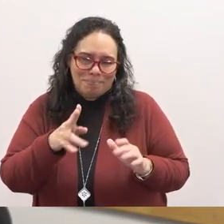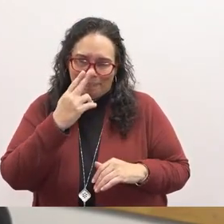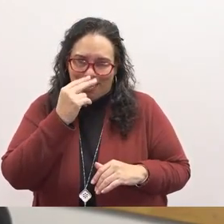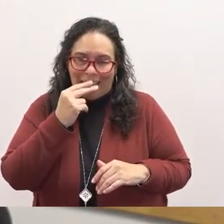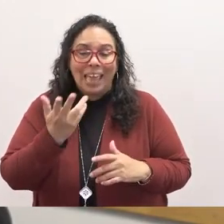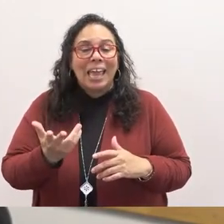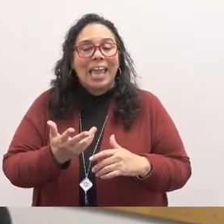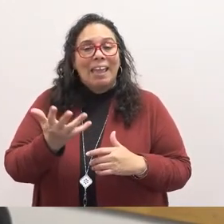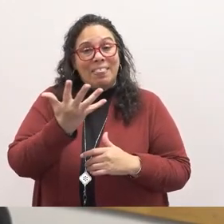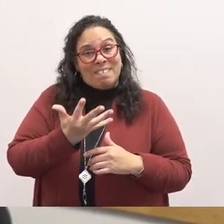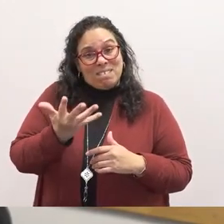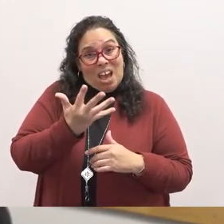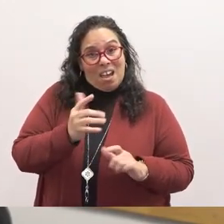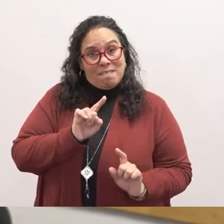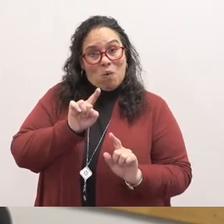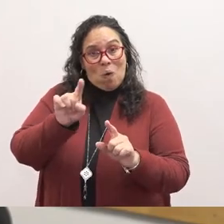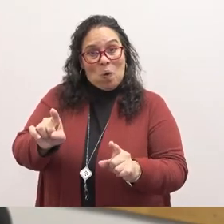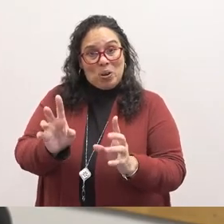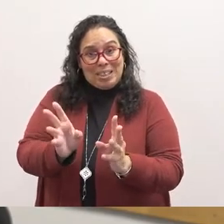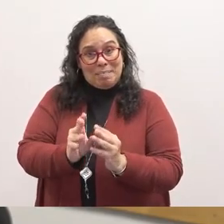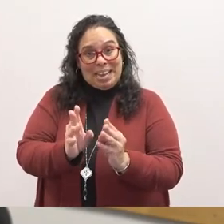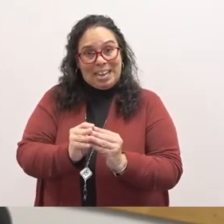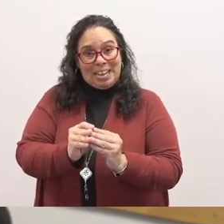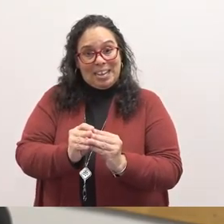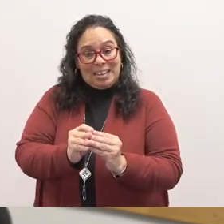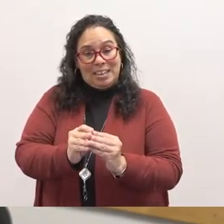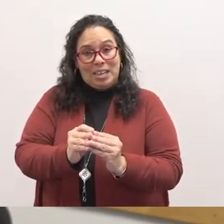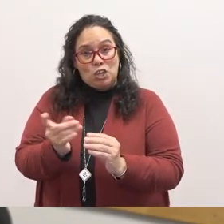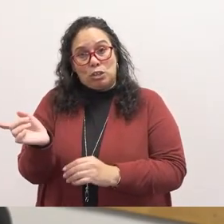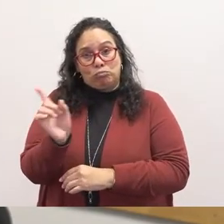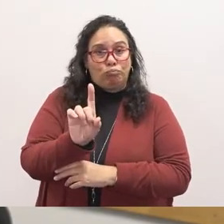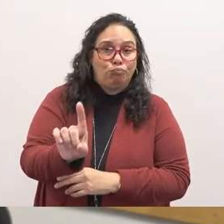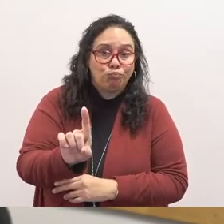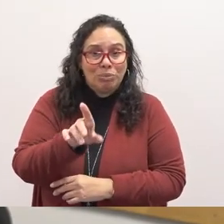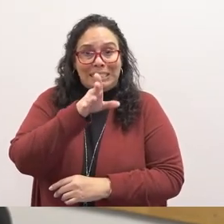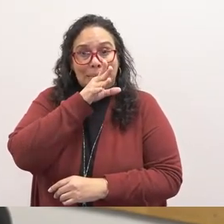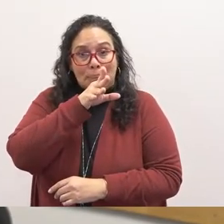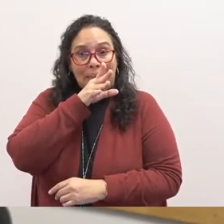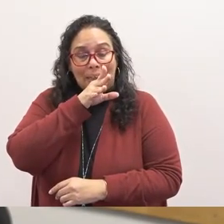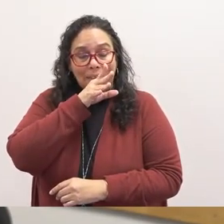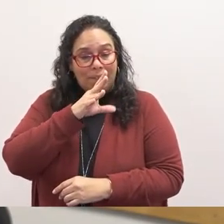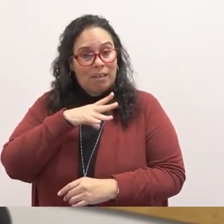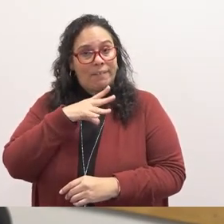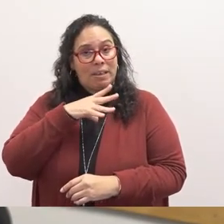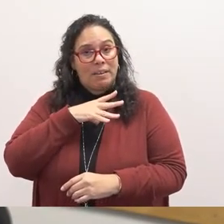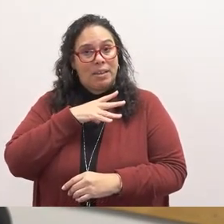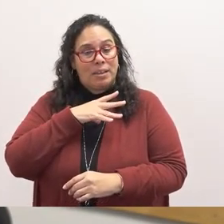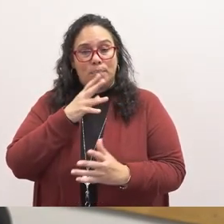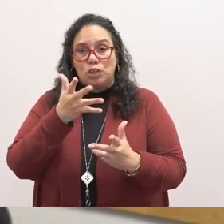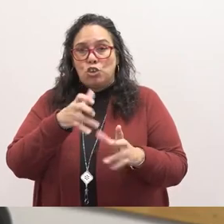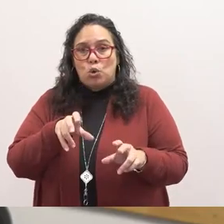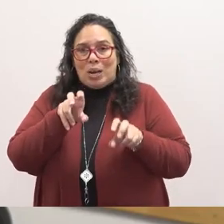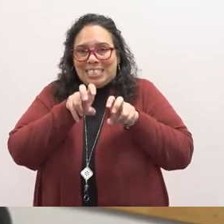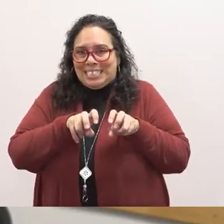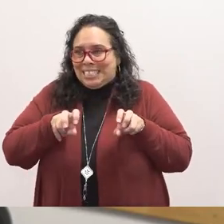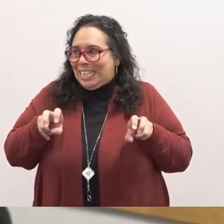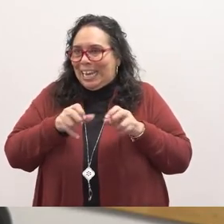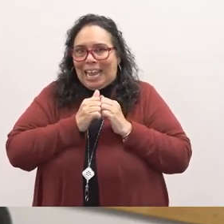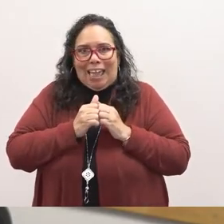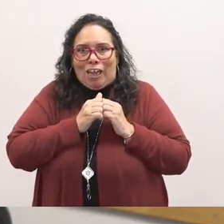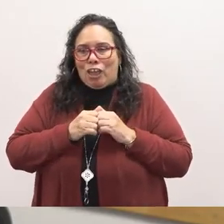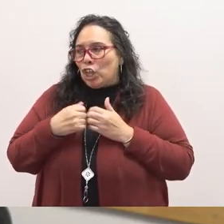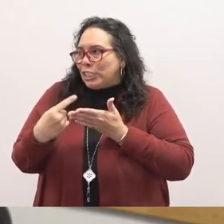all five would go to that meeting, you can go up and speak in public. But what you don't want to do is sit next to each other